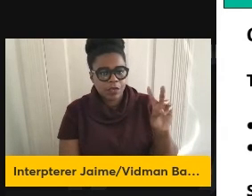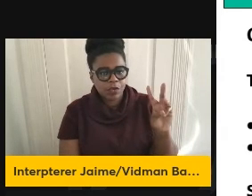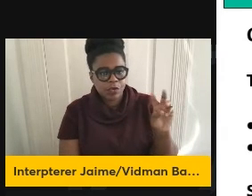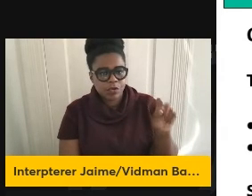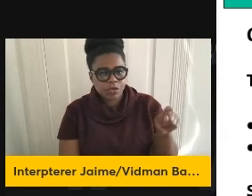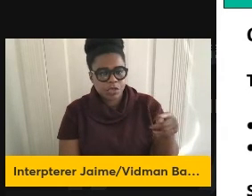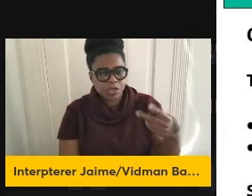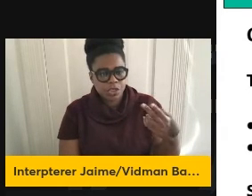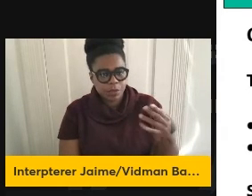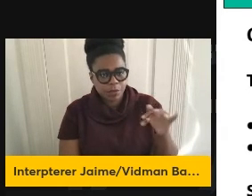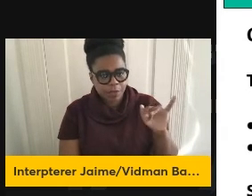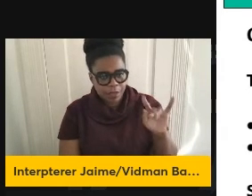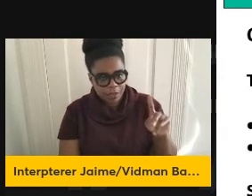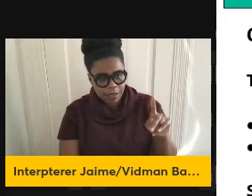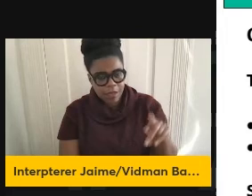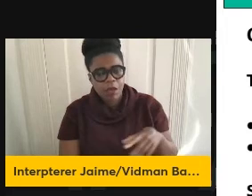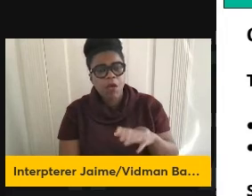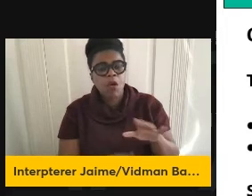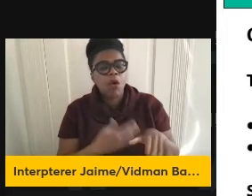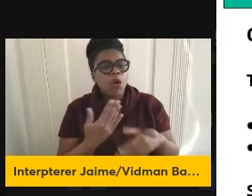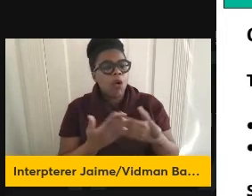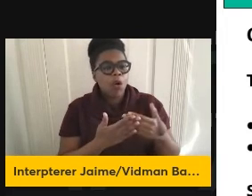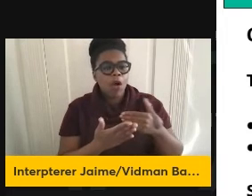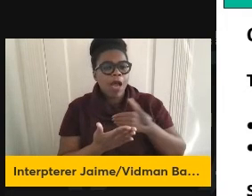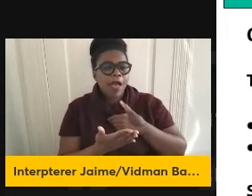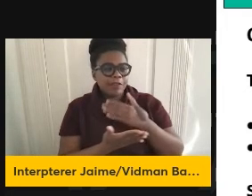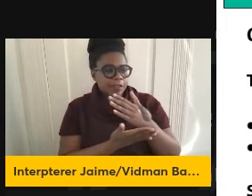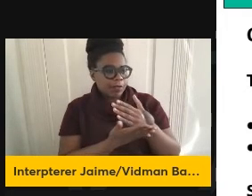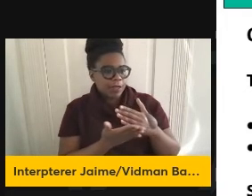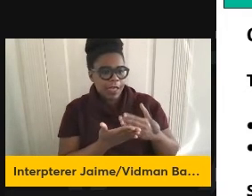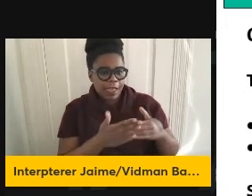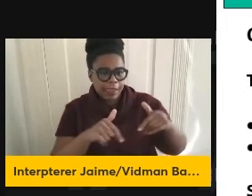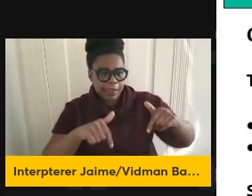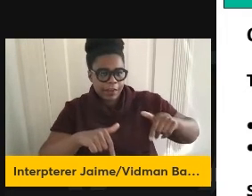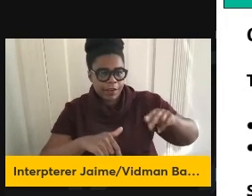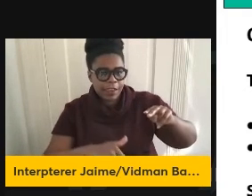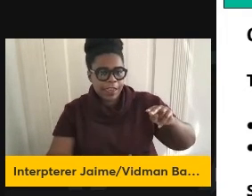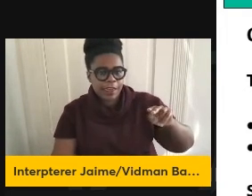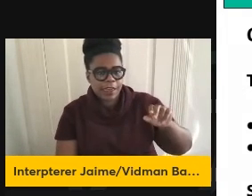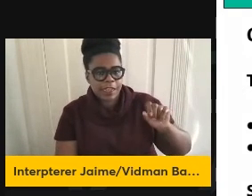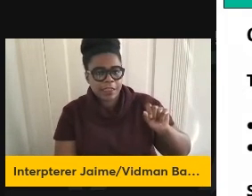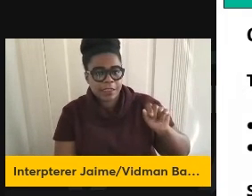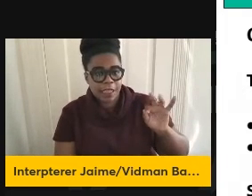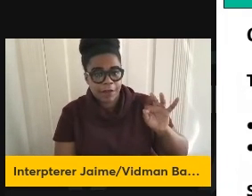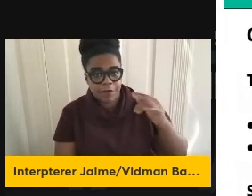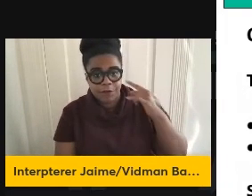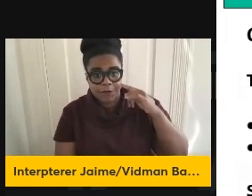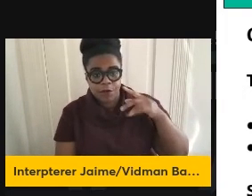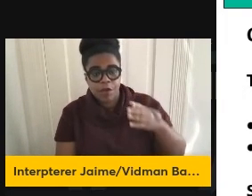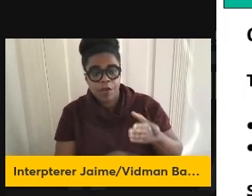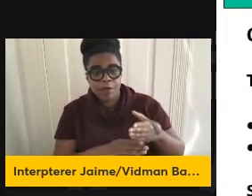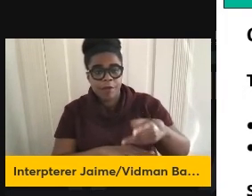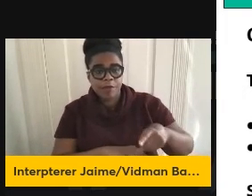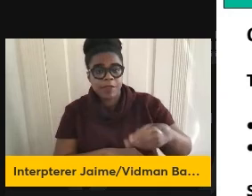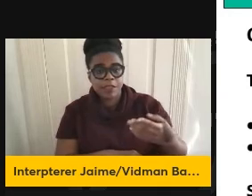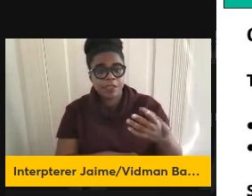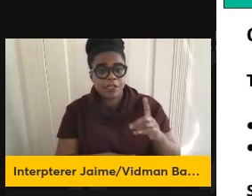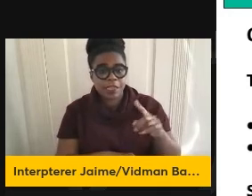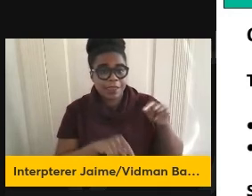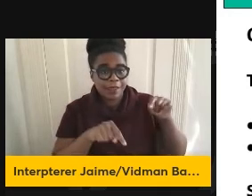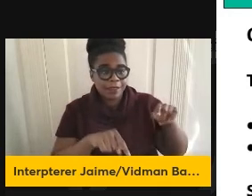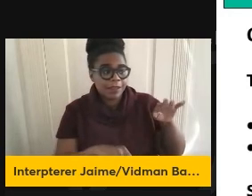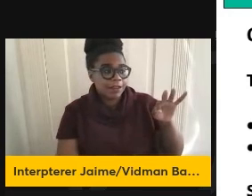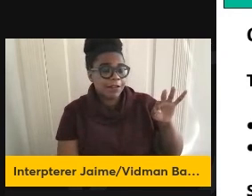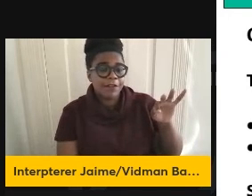some form of postdoctoral support as well. So these are fellowships, so